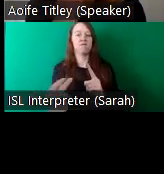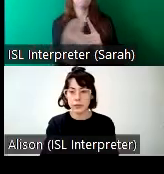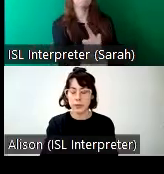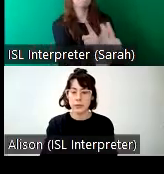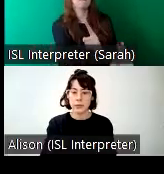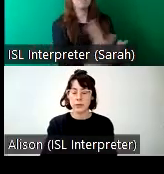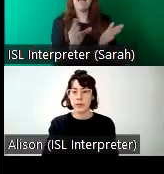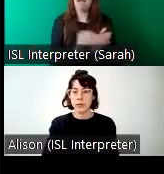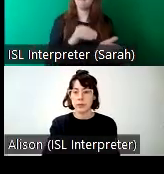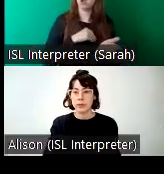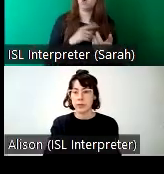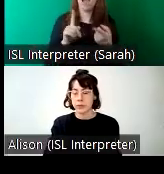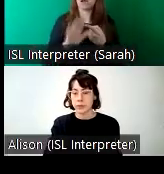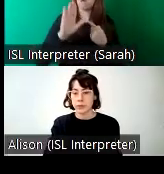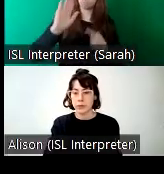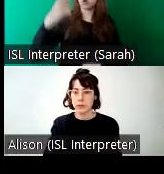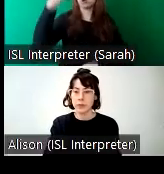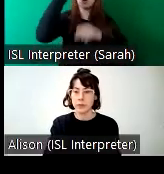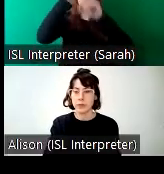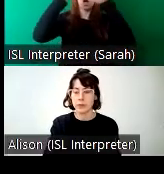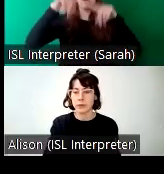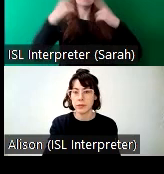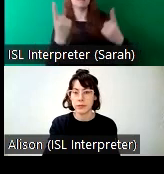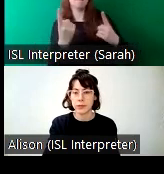things like that. So again, I suppose in